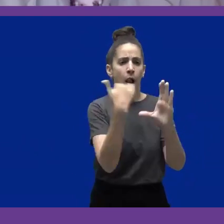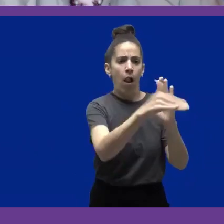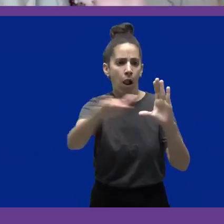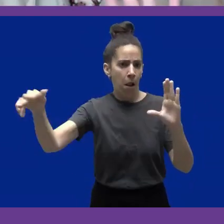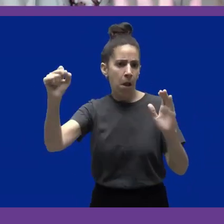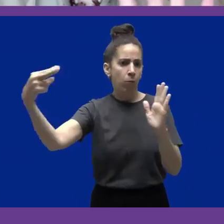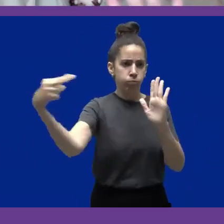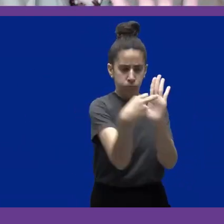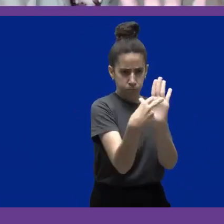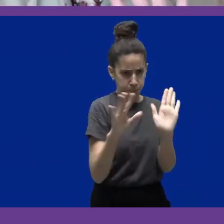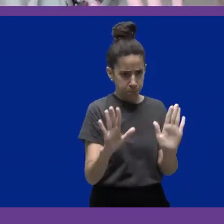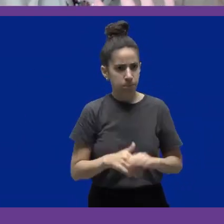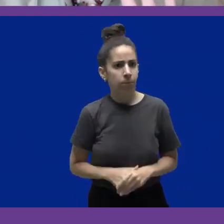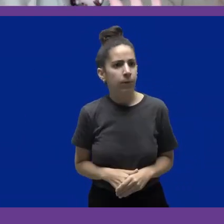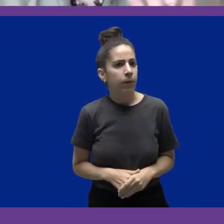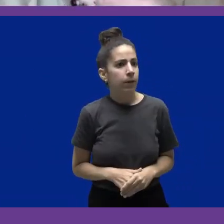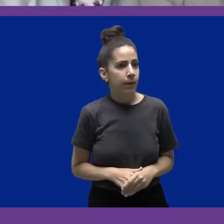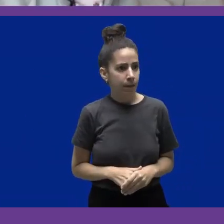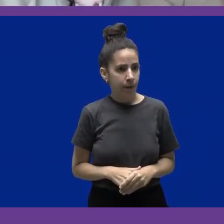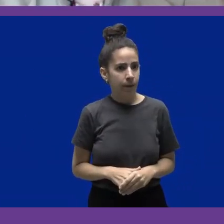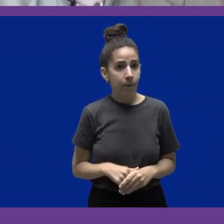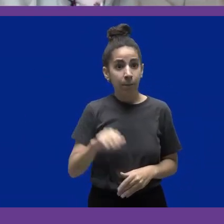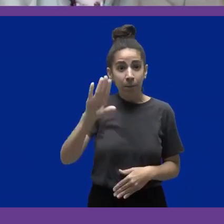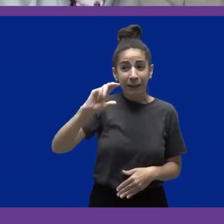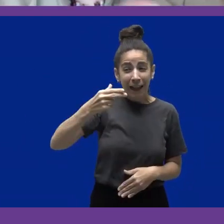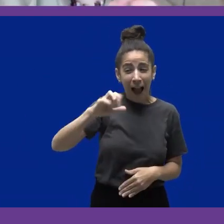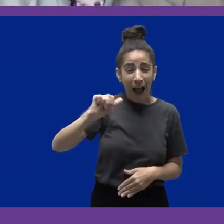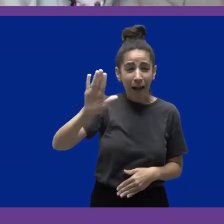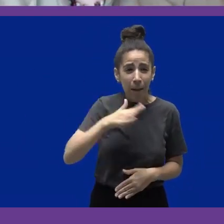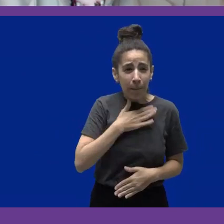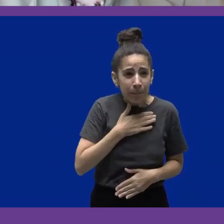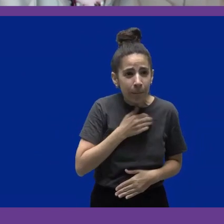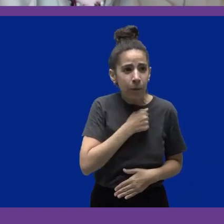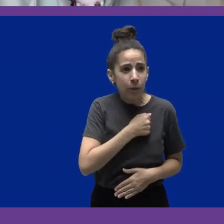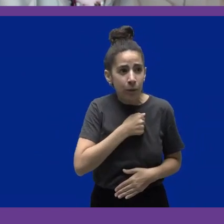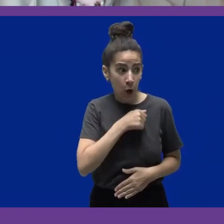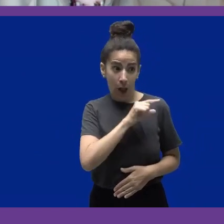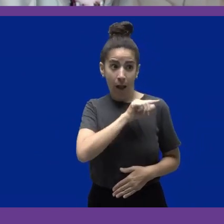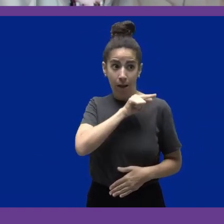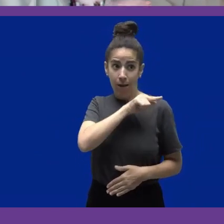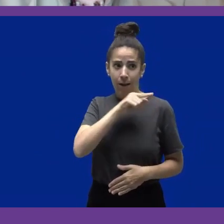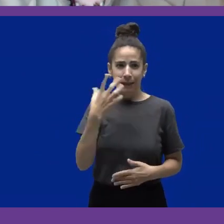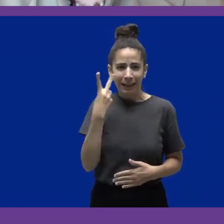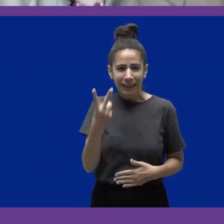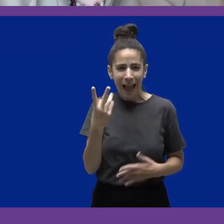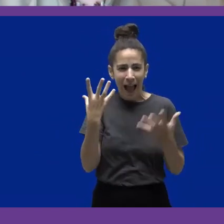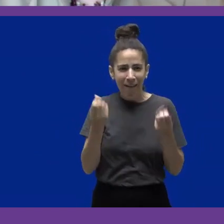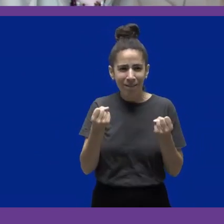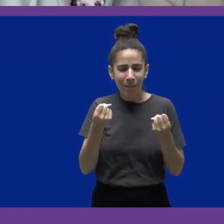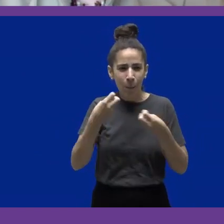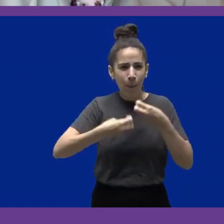launched by the European Commission to the... Sorry, Yes? I'm interrupting you because we are seeing some issues. They can't,